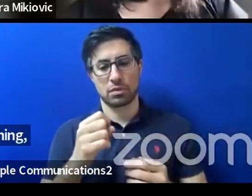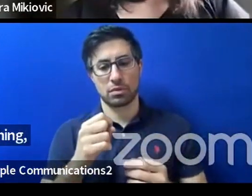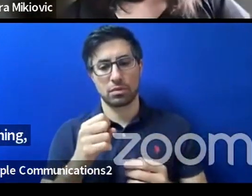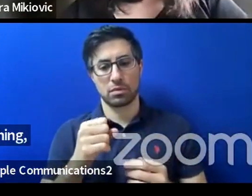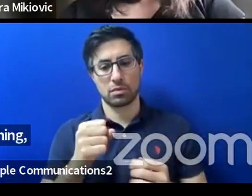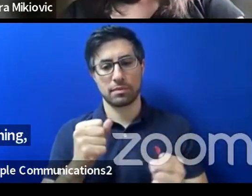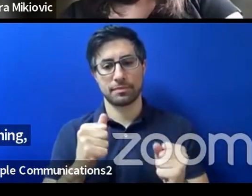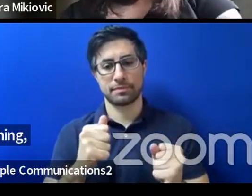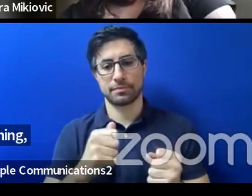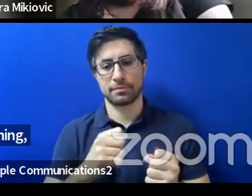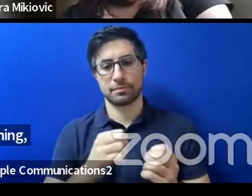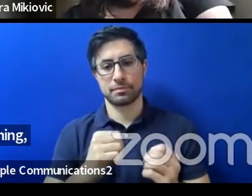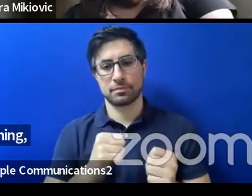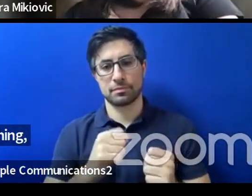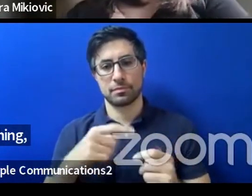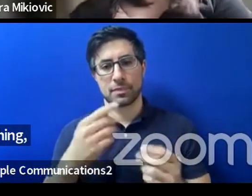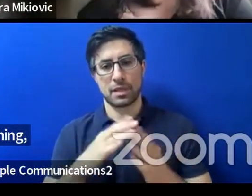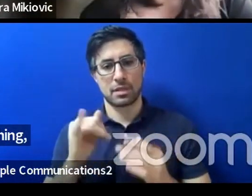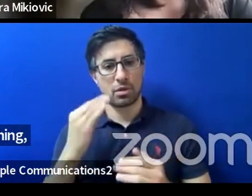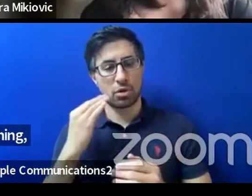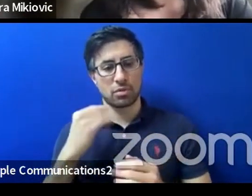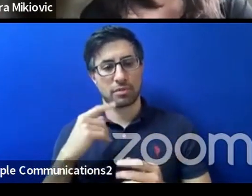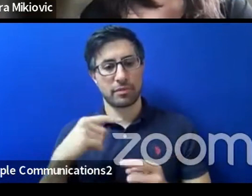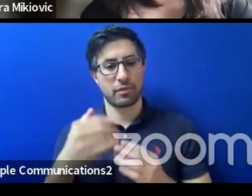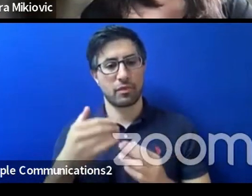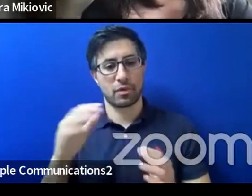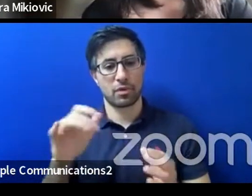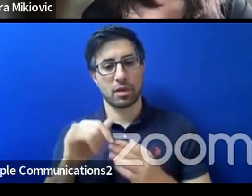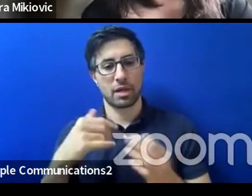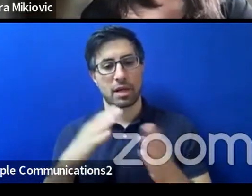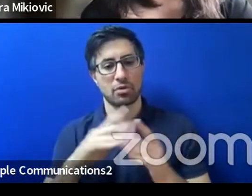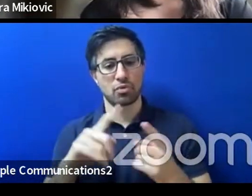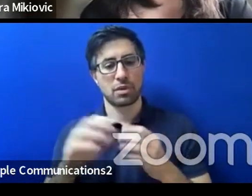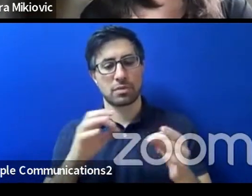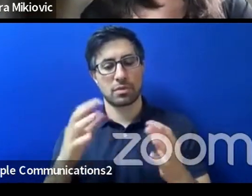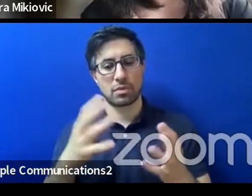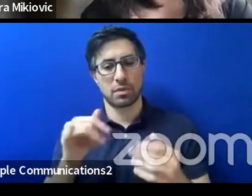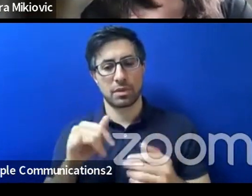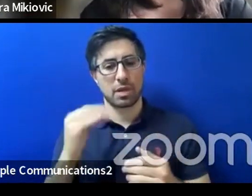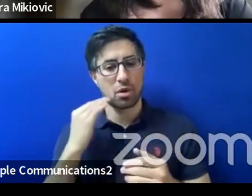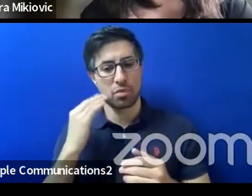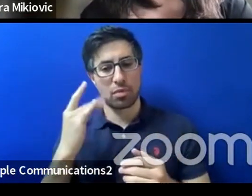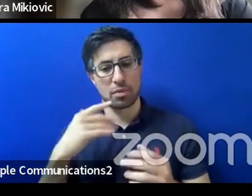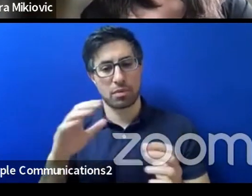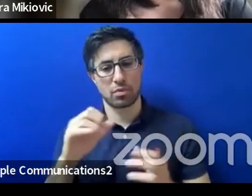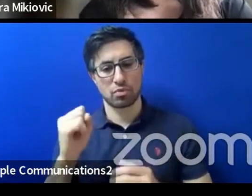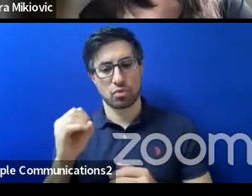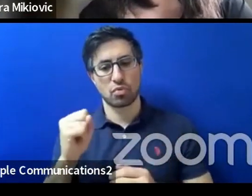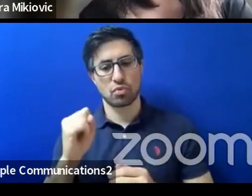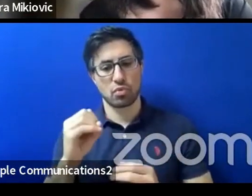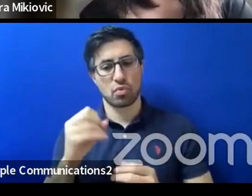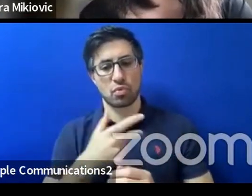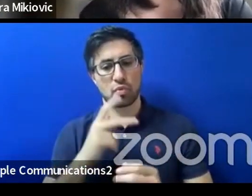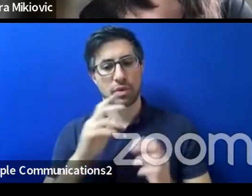acknowledgement. So before I do that, I was asked to explain what the land acknowledgement is and why we do so. So